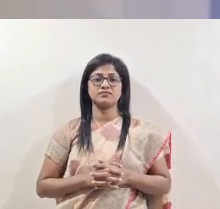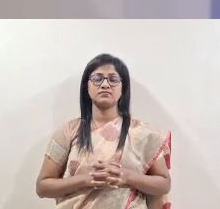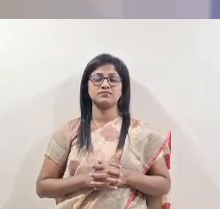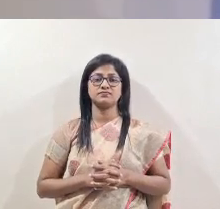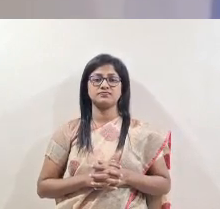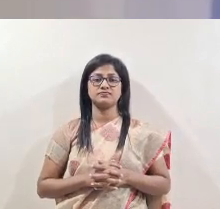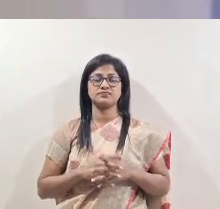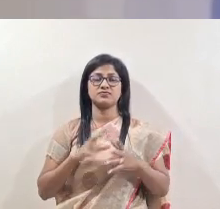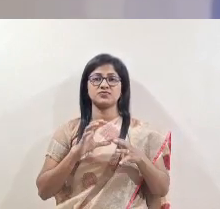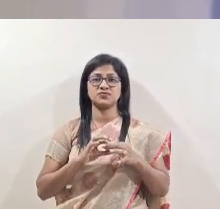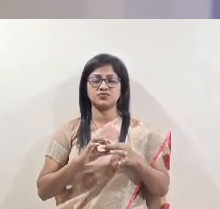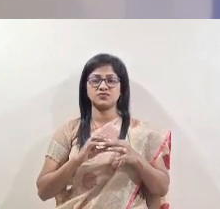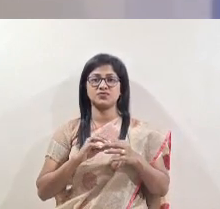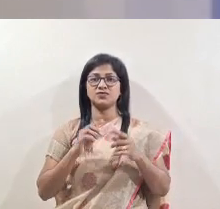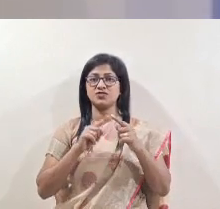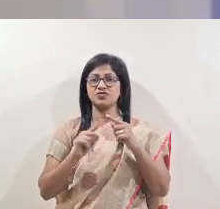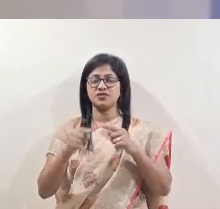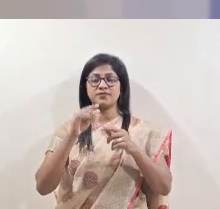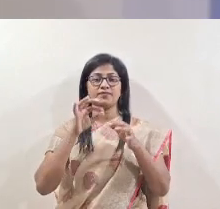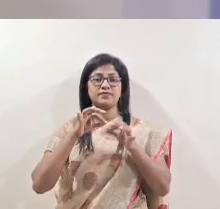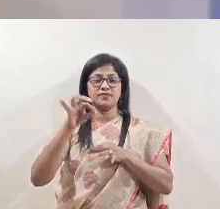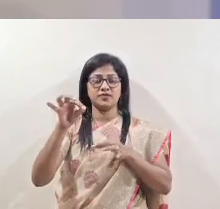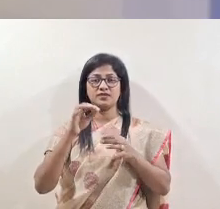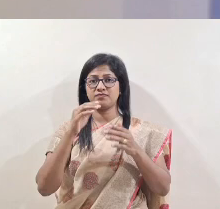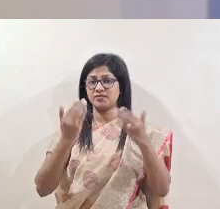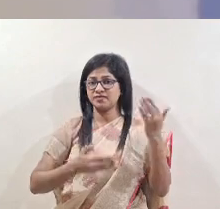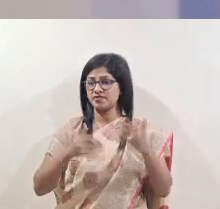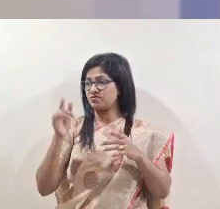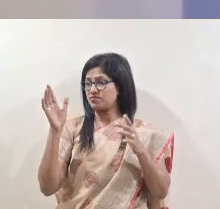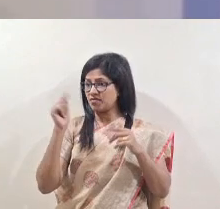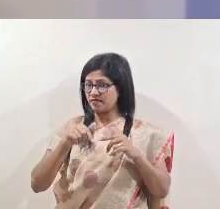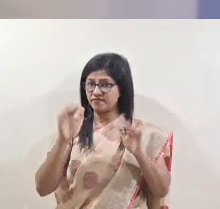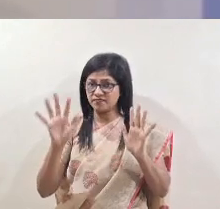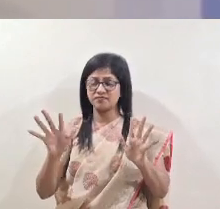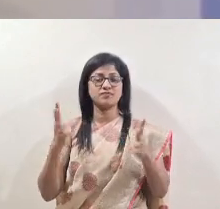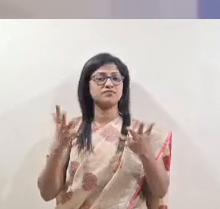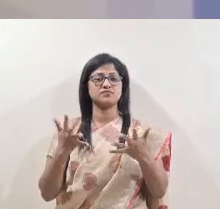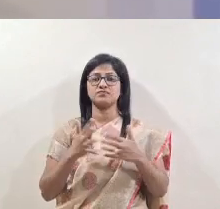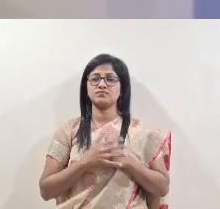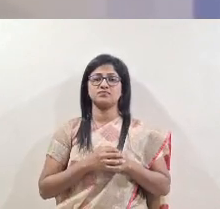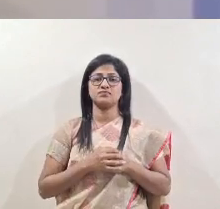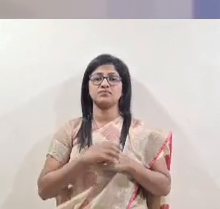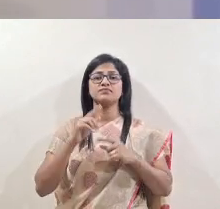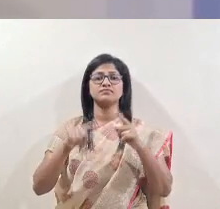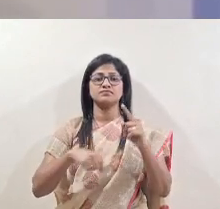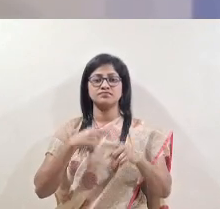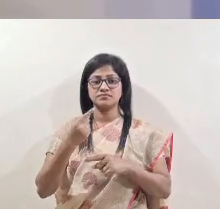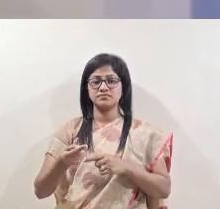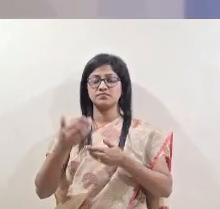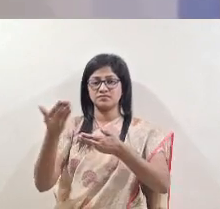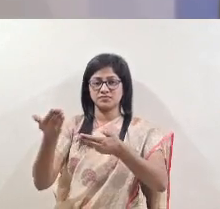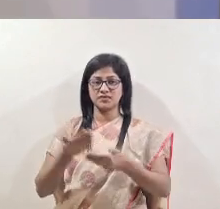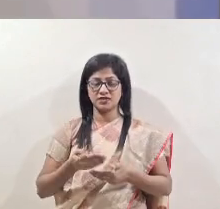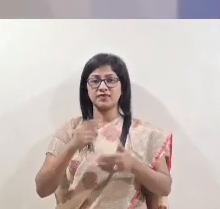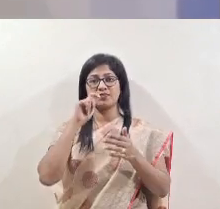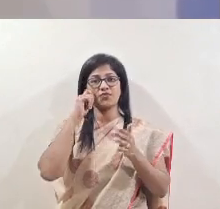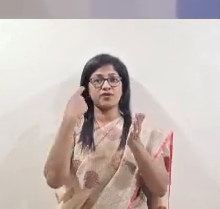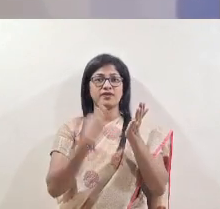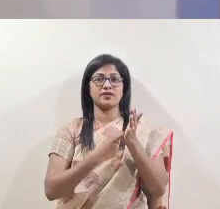through tripling behavior. So is he here? No. Okay. Now I would then invite Mr. Ravi